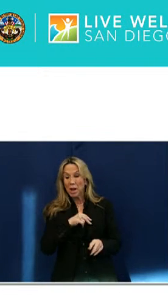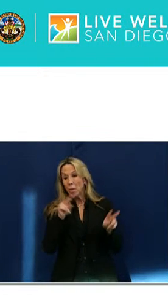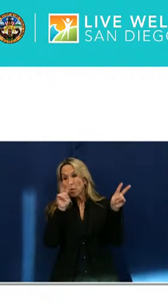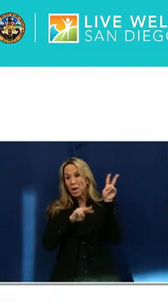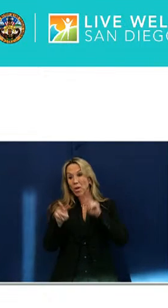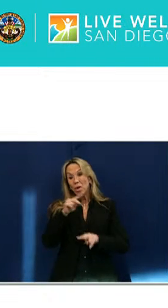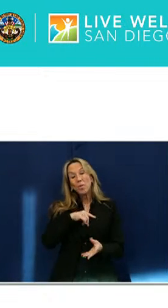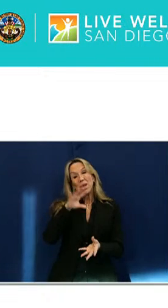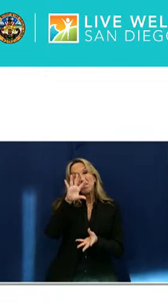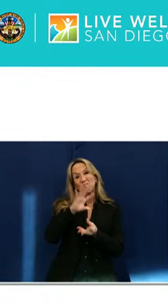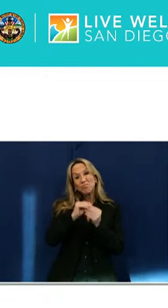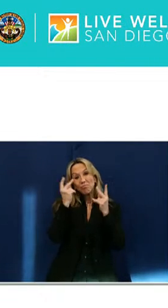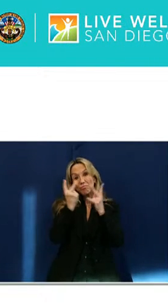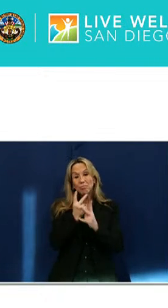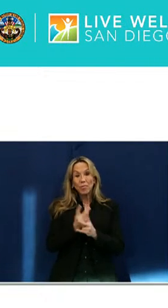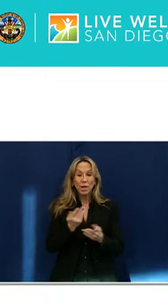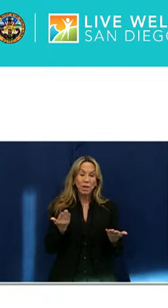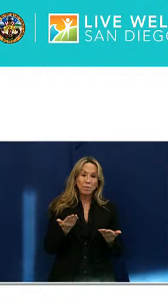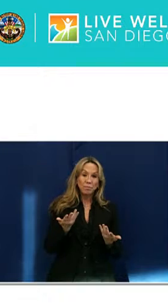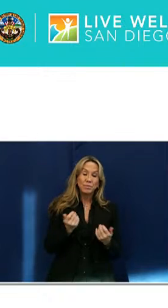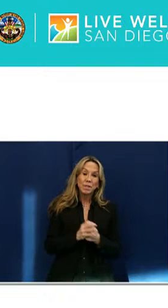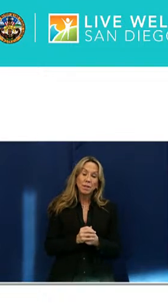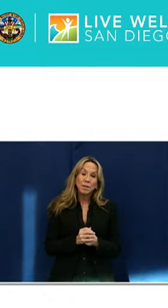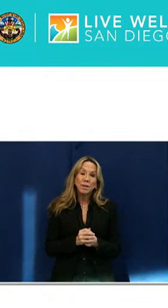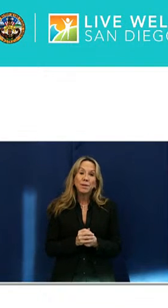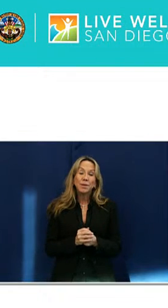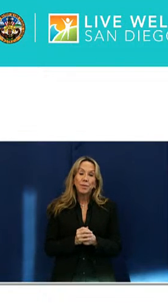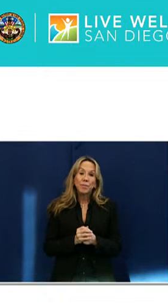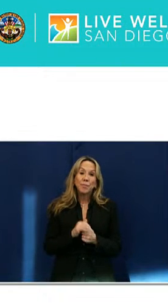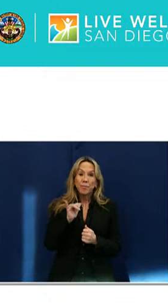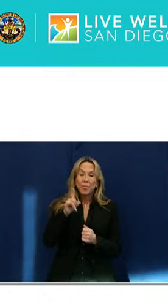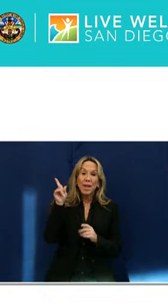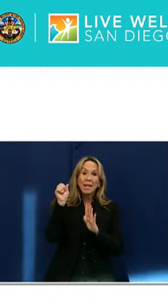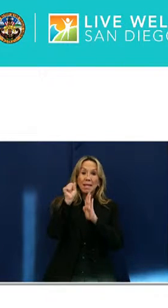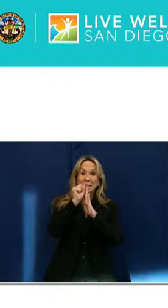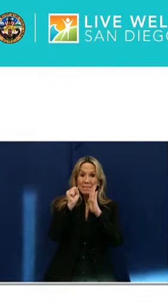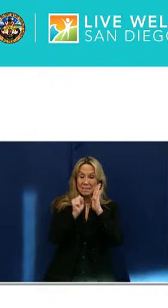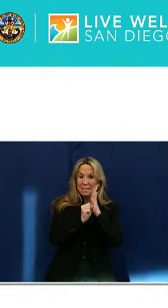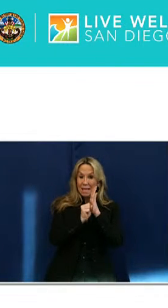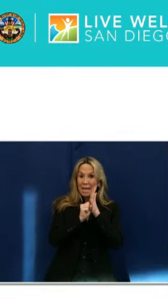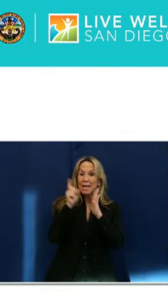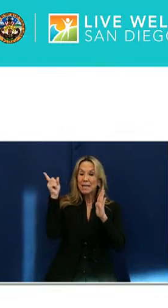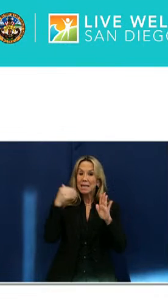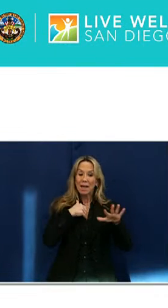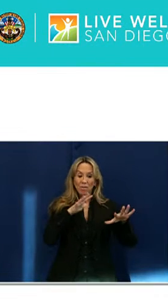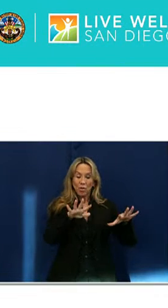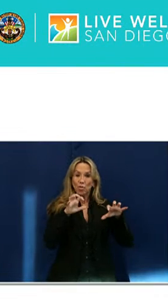here. Our staff calculate that. The state has a hold or